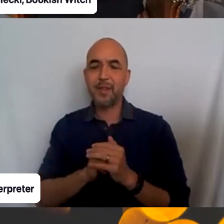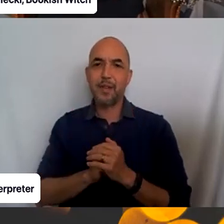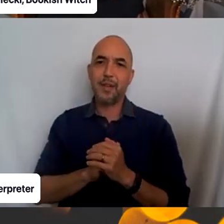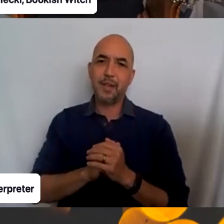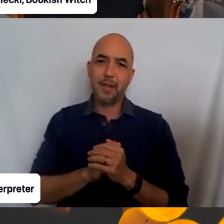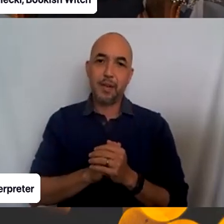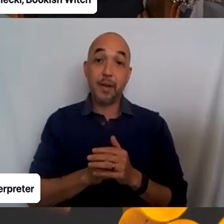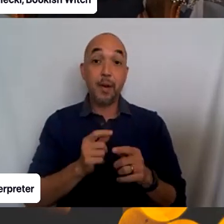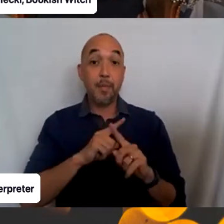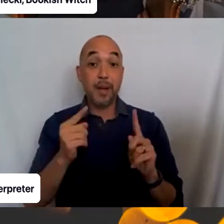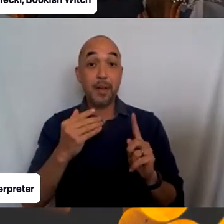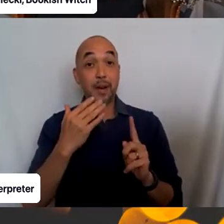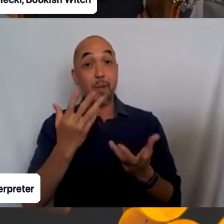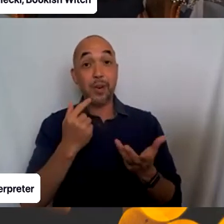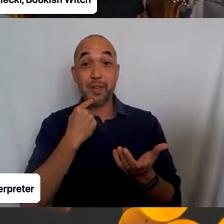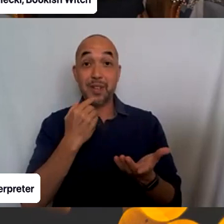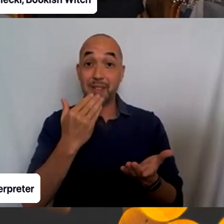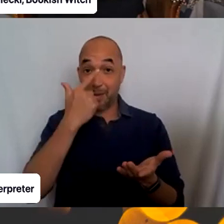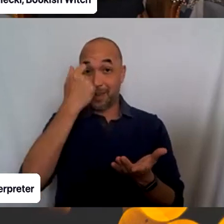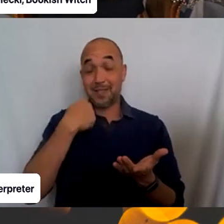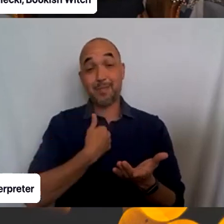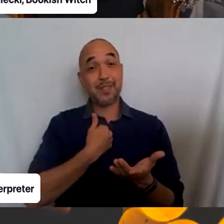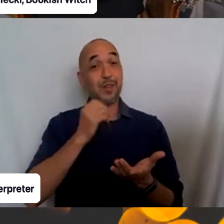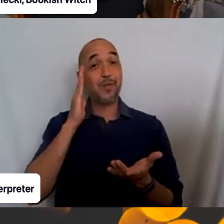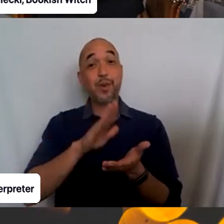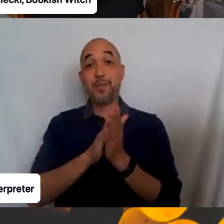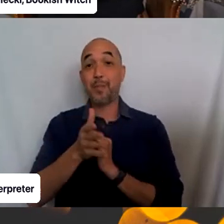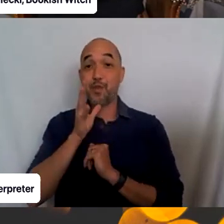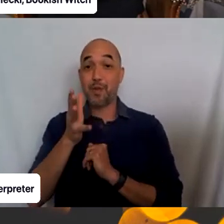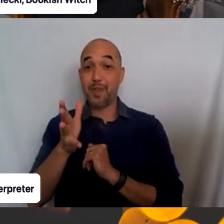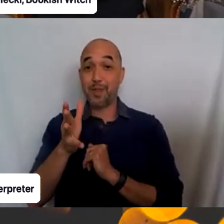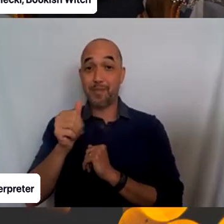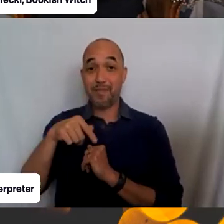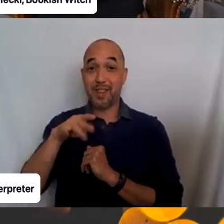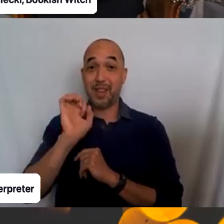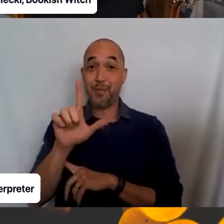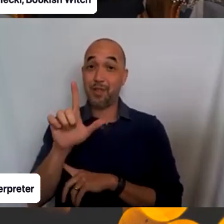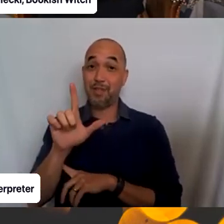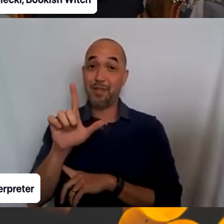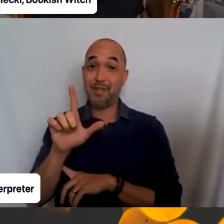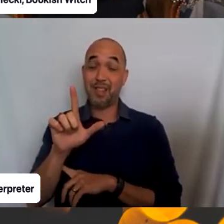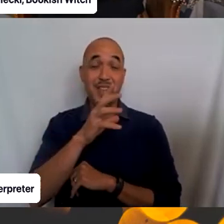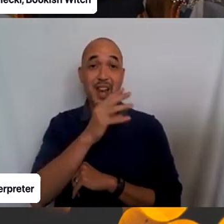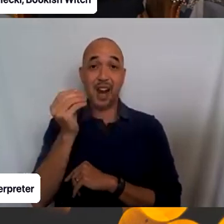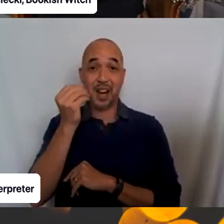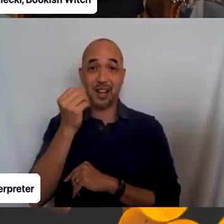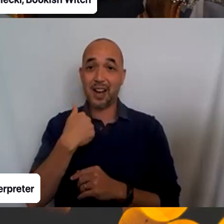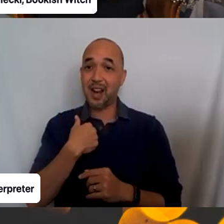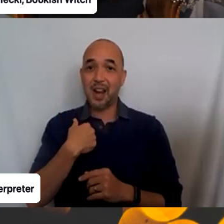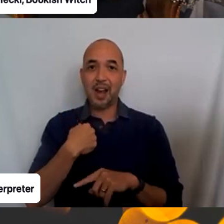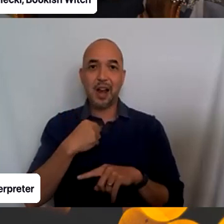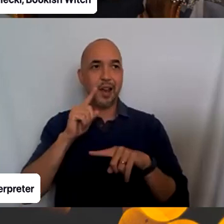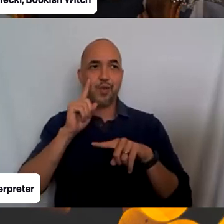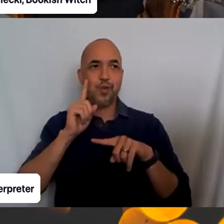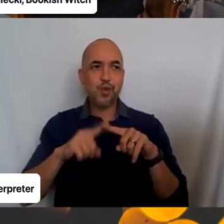a first-time grandmother in April. And I could not for the life of me, I've been racking my brain trying to figure out